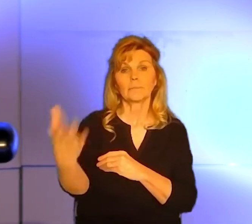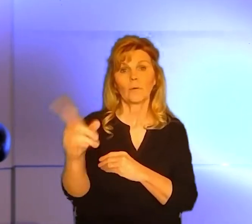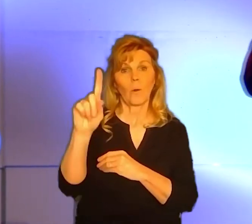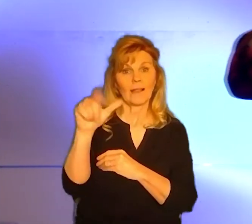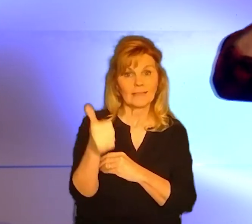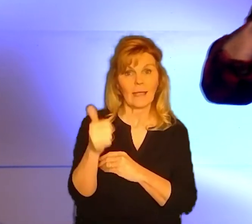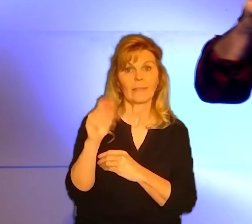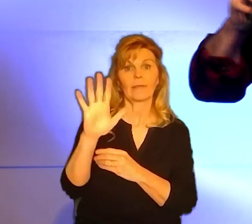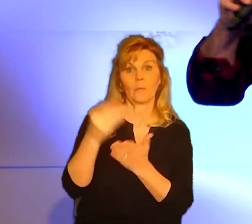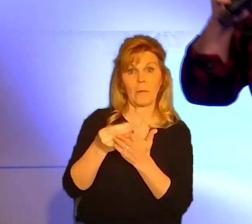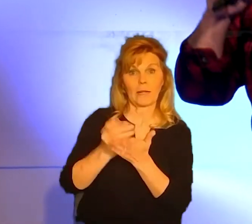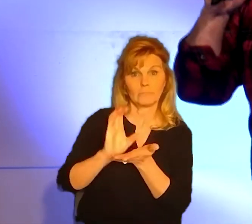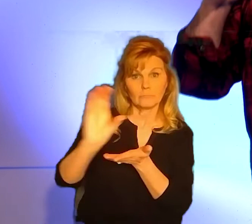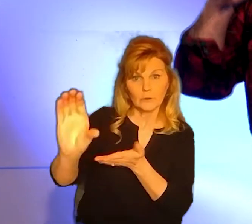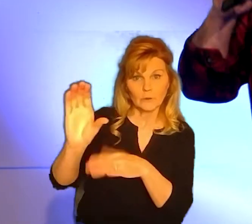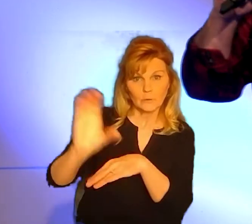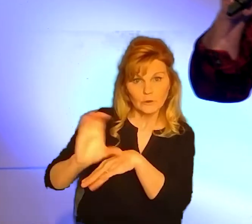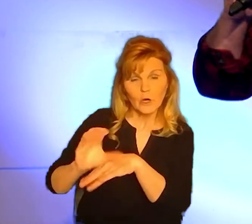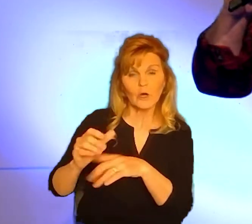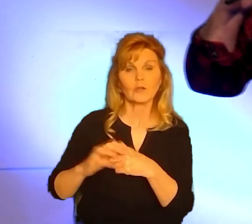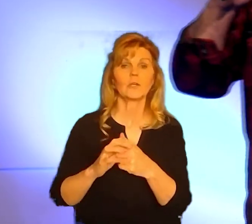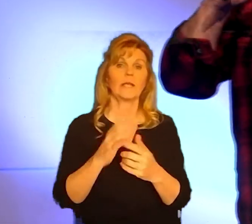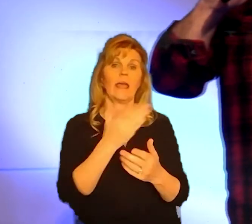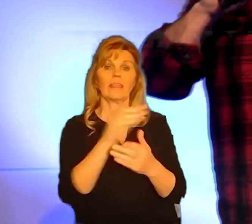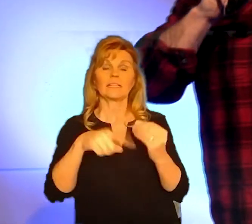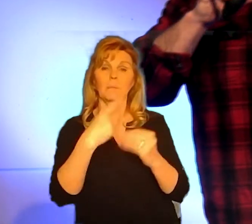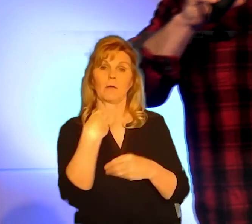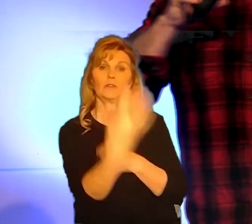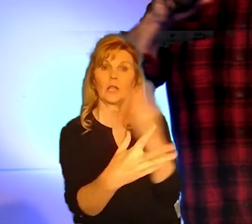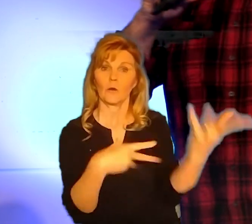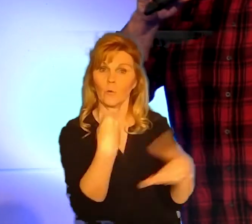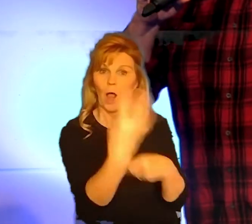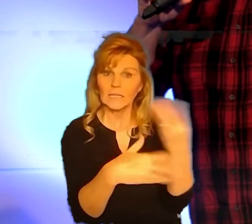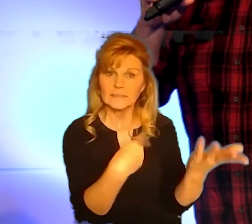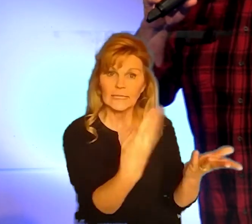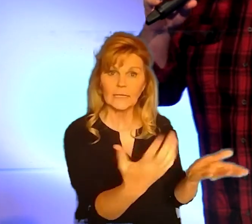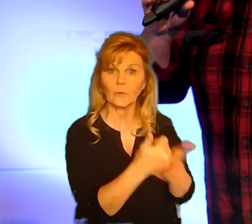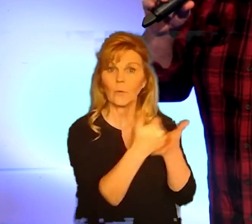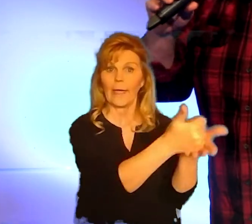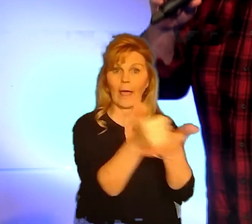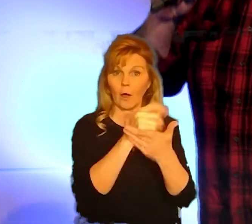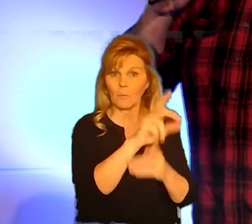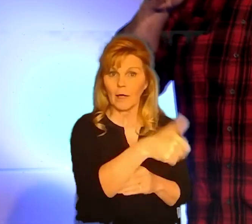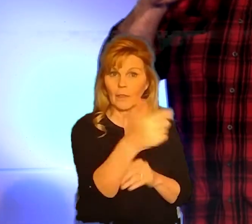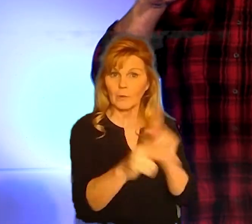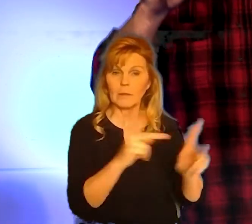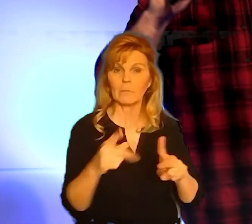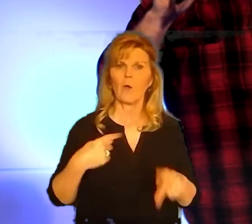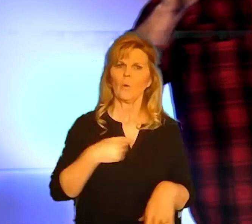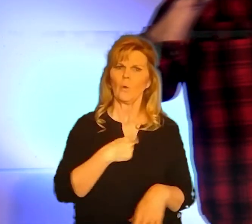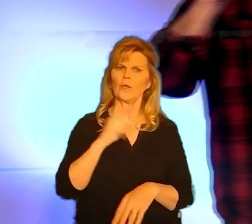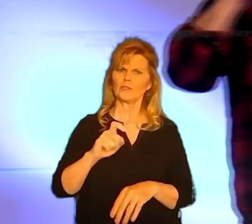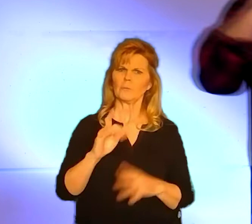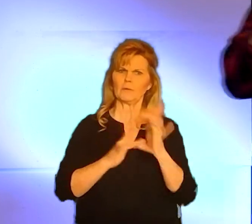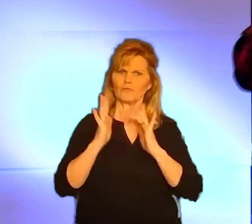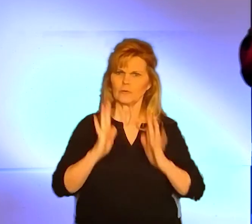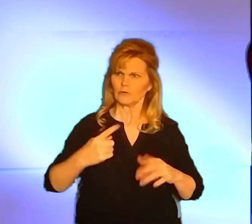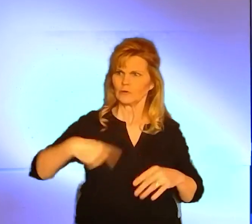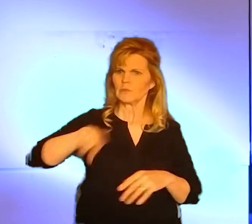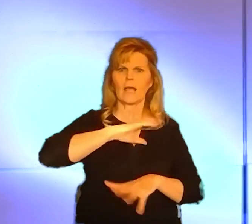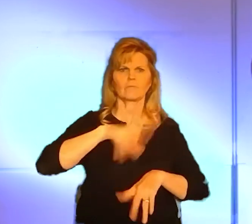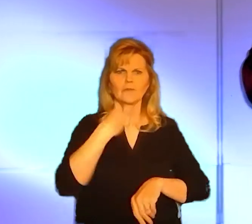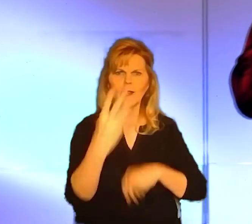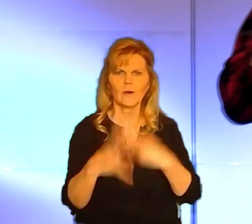10%, and there's things about generosity, like that we should be a generous people. There's things about